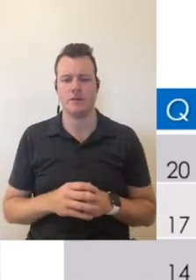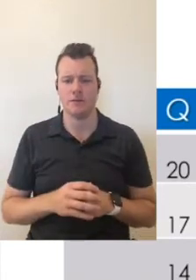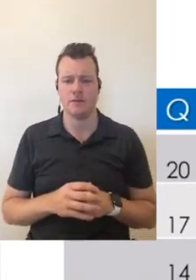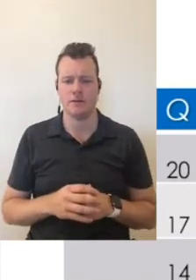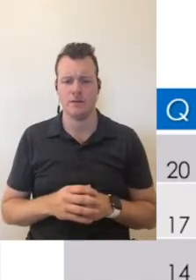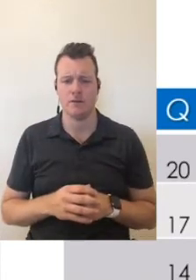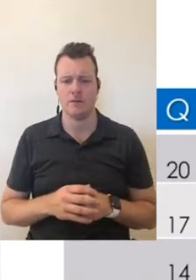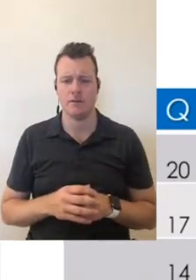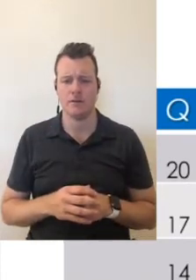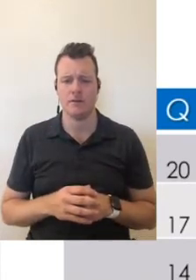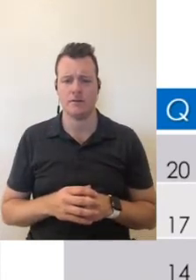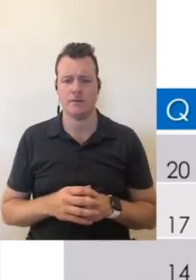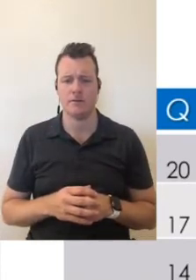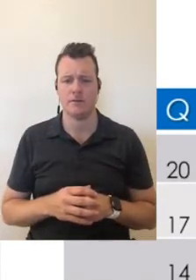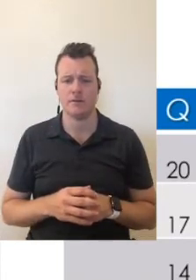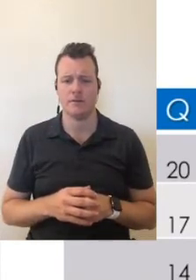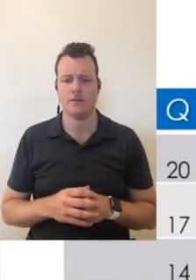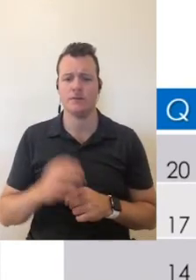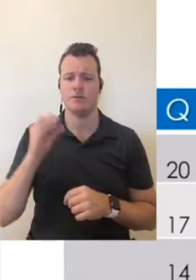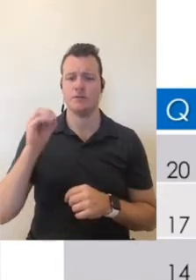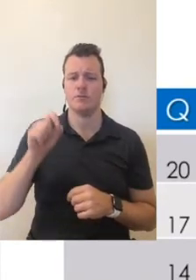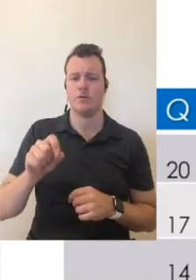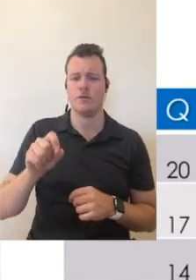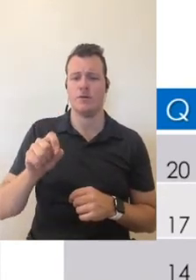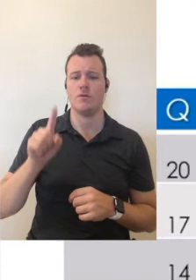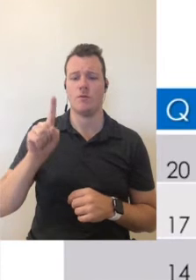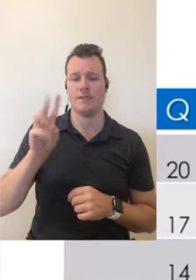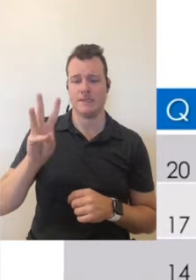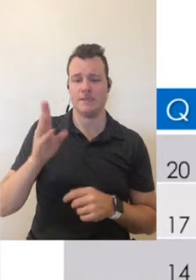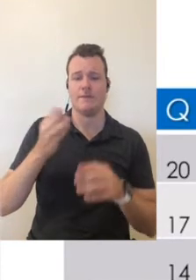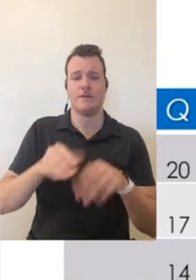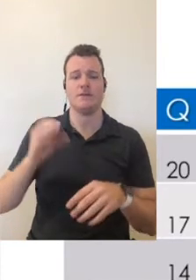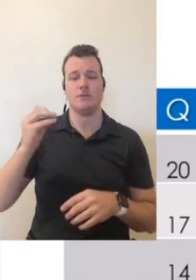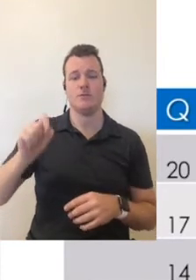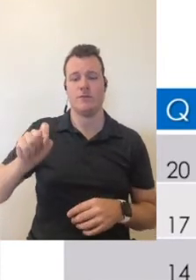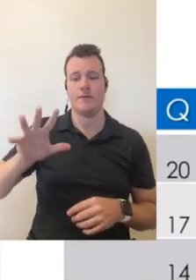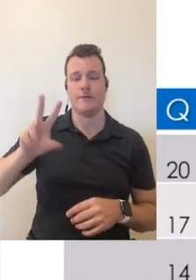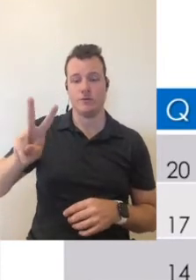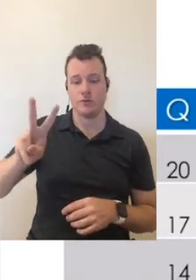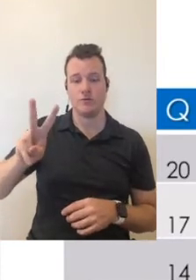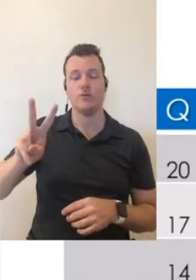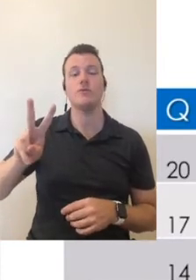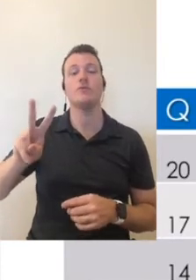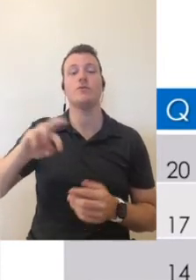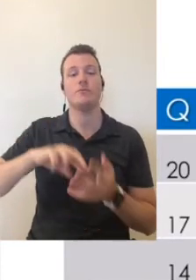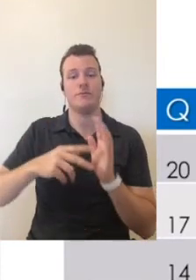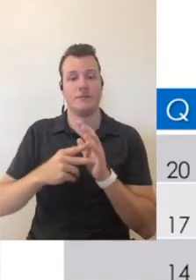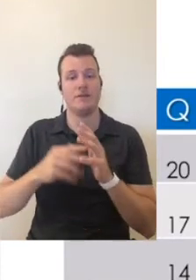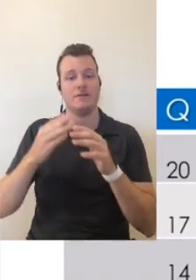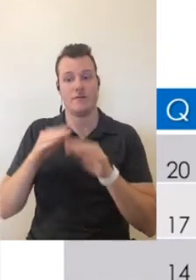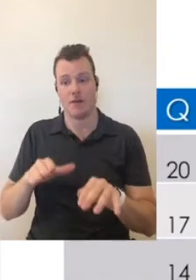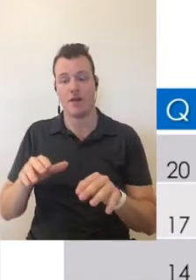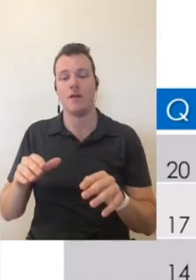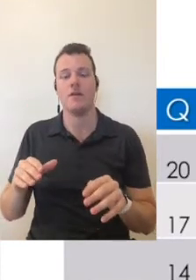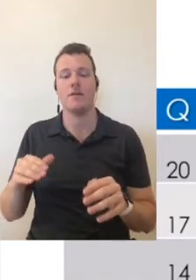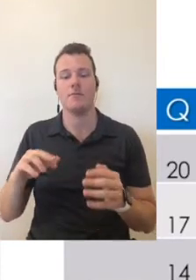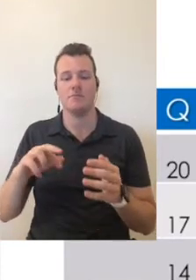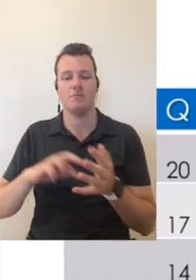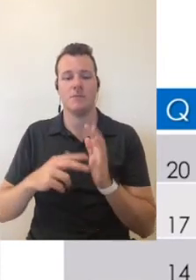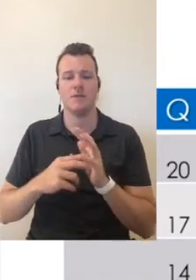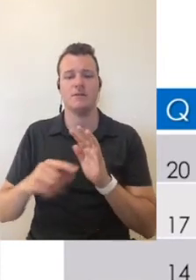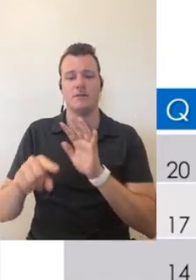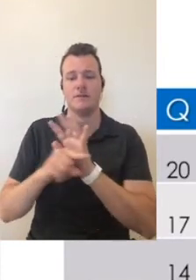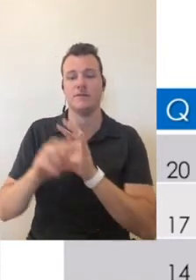0.16 divided by 0.52 gives me an elasticity function of